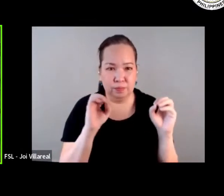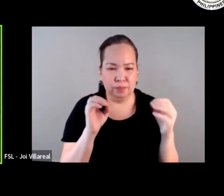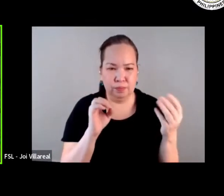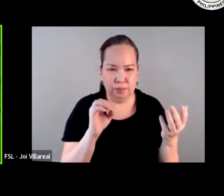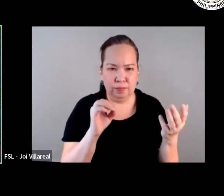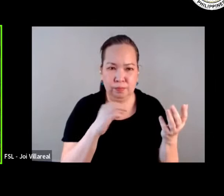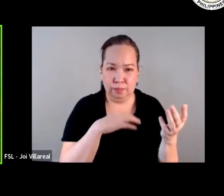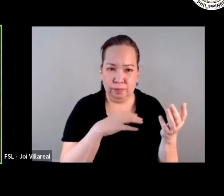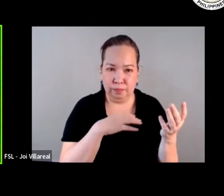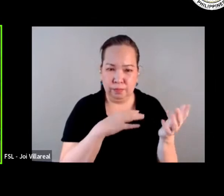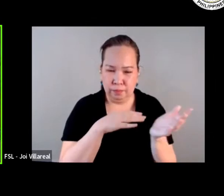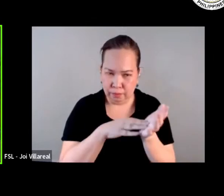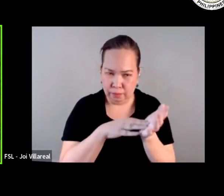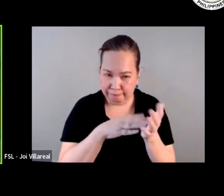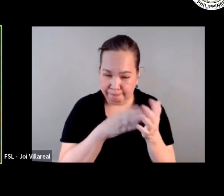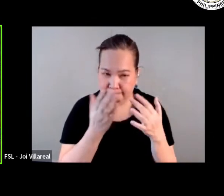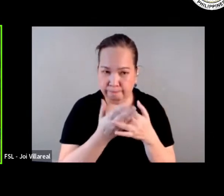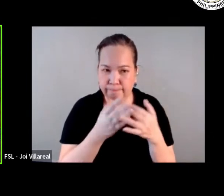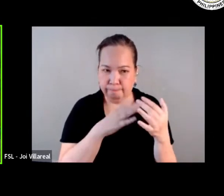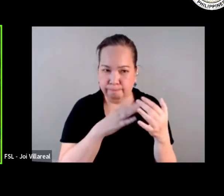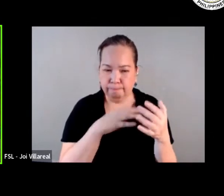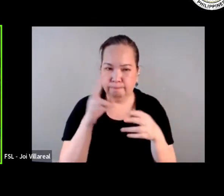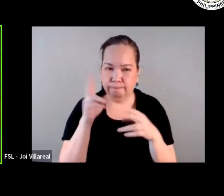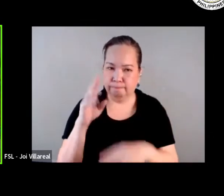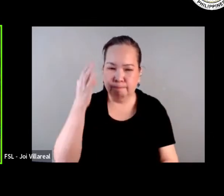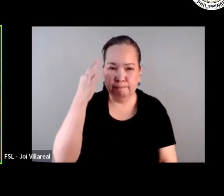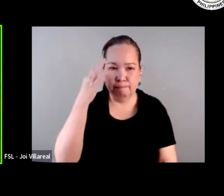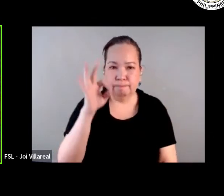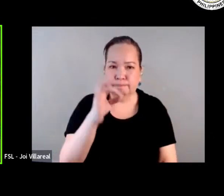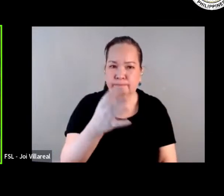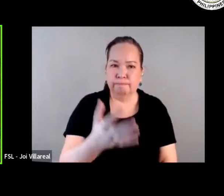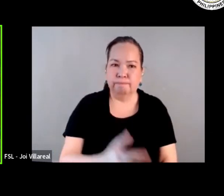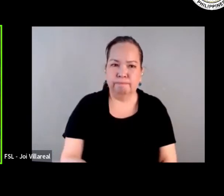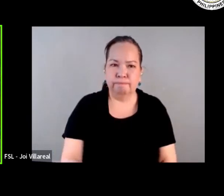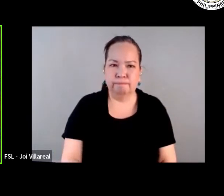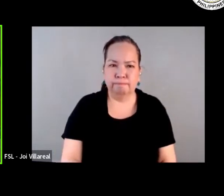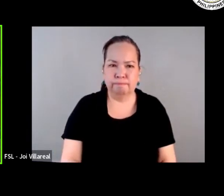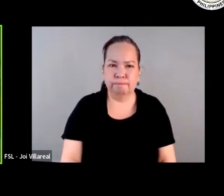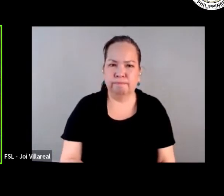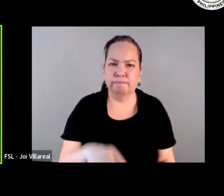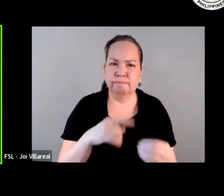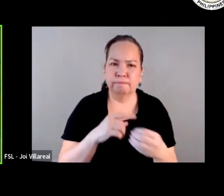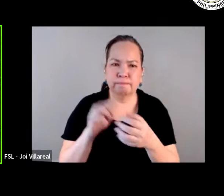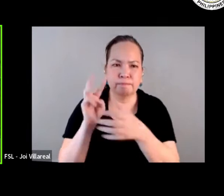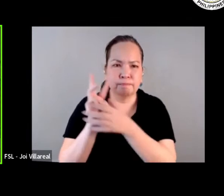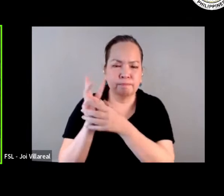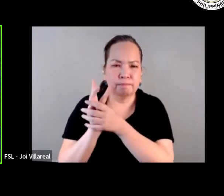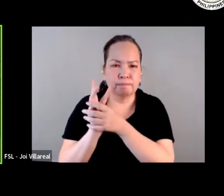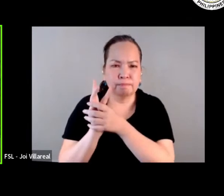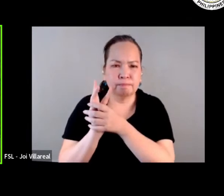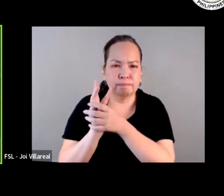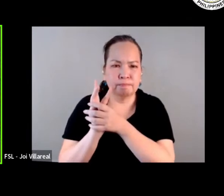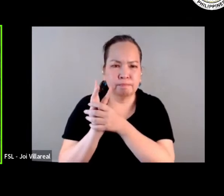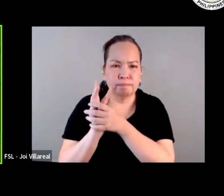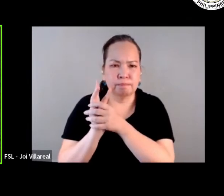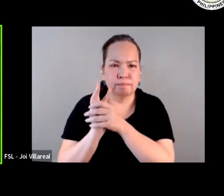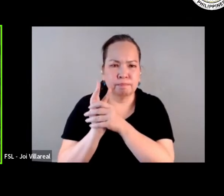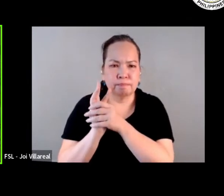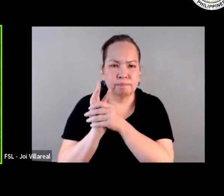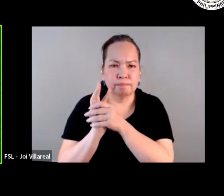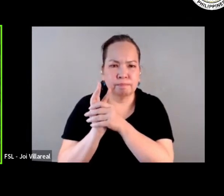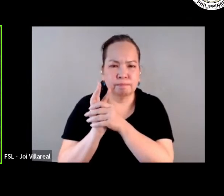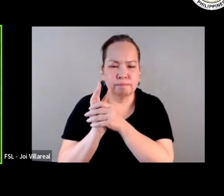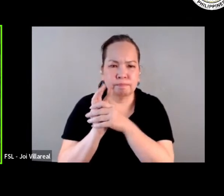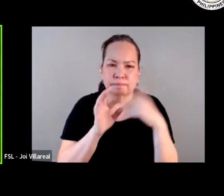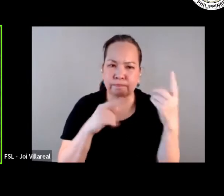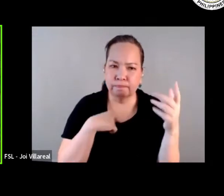So with that, Honorable Franz, you wanted to say something. Wait, what about Commission on Wikang Filipino? Briefly. So, yun na lang, Mr. Chair, no? So,